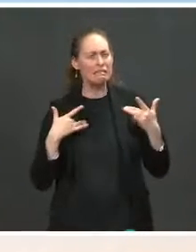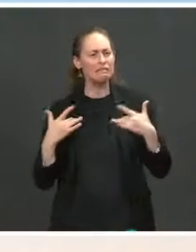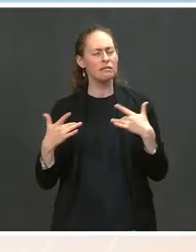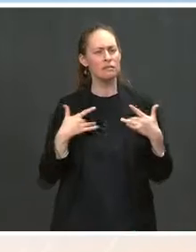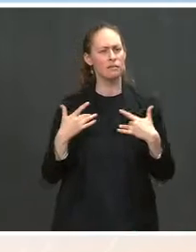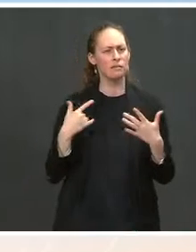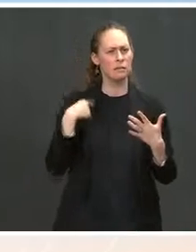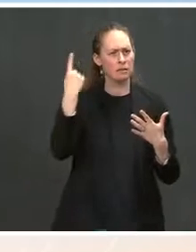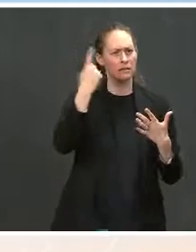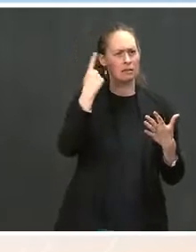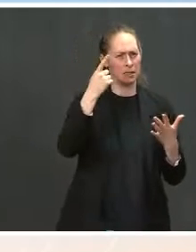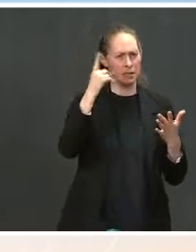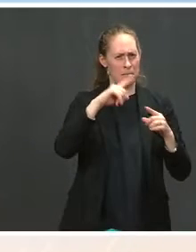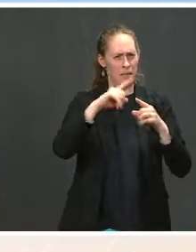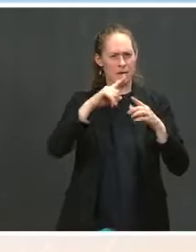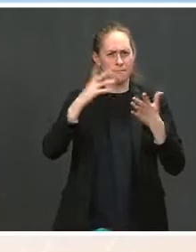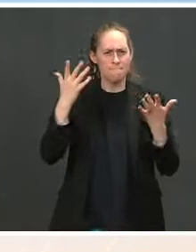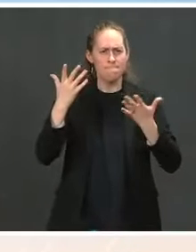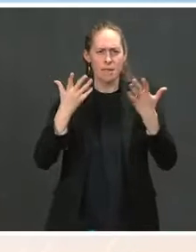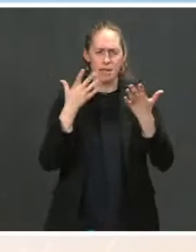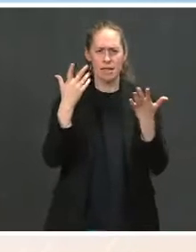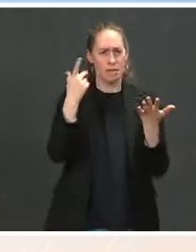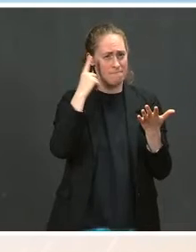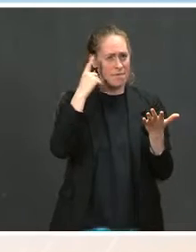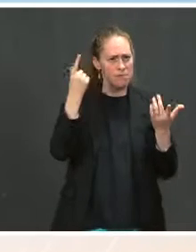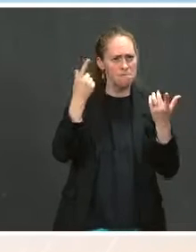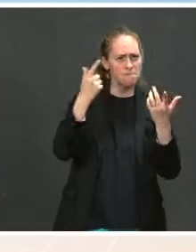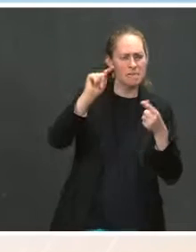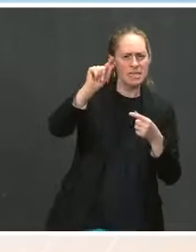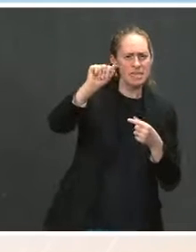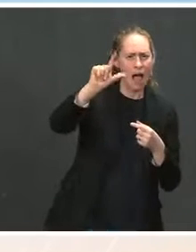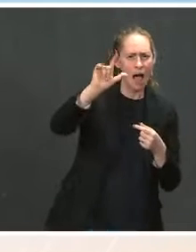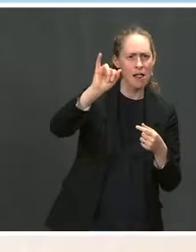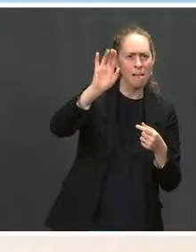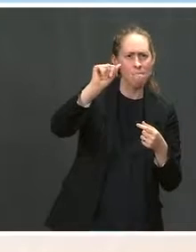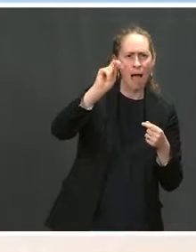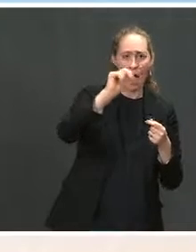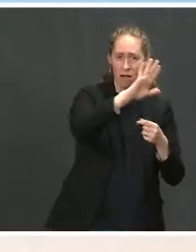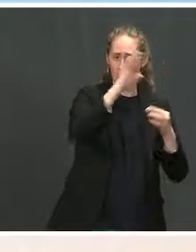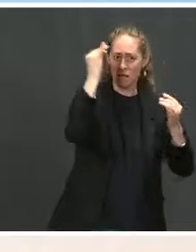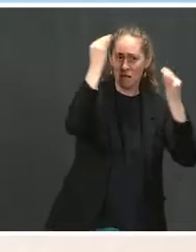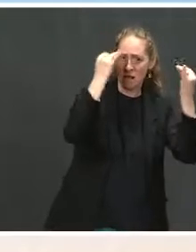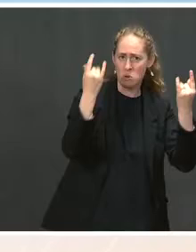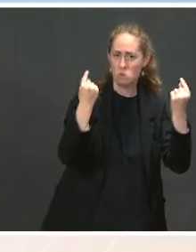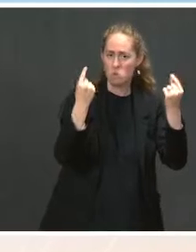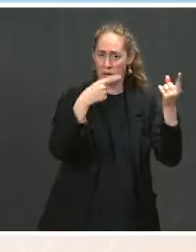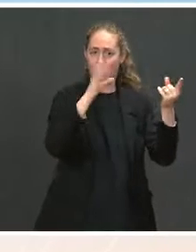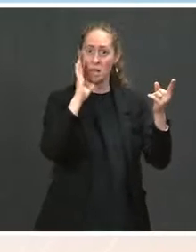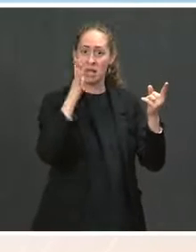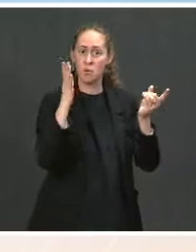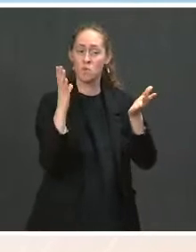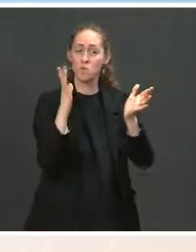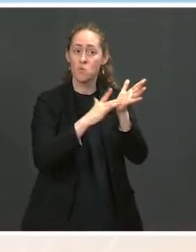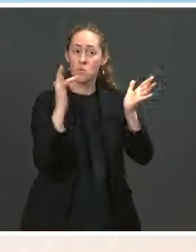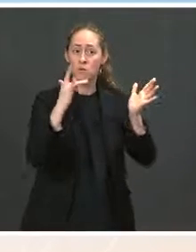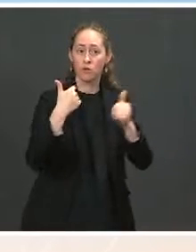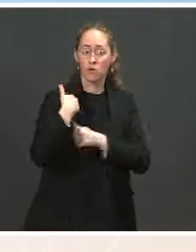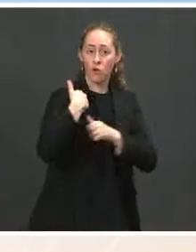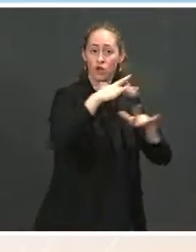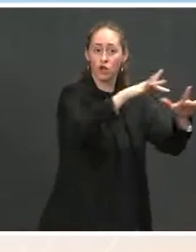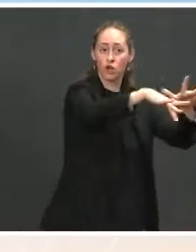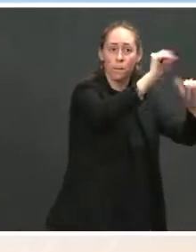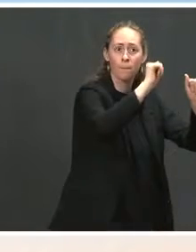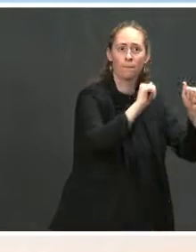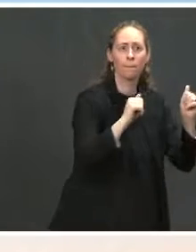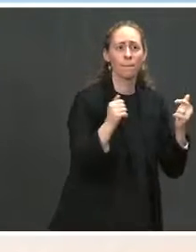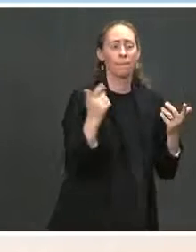far what the Taliban are supposed to think about this. I mean, if I was them, I think I'd want to take the summer off and wait